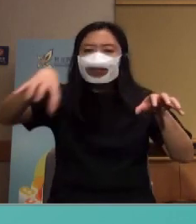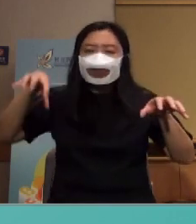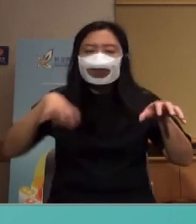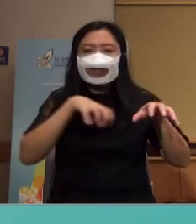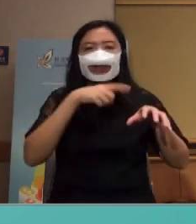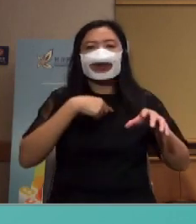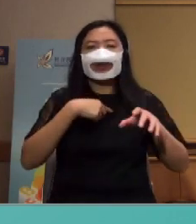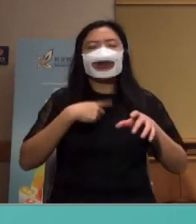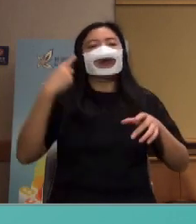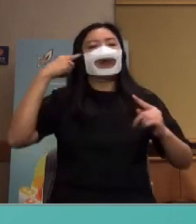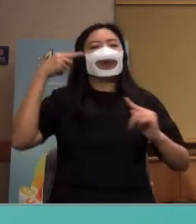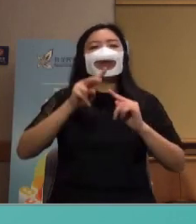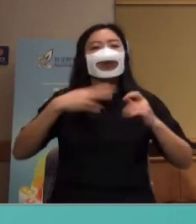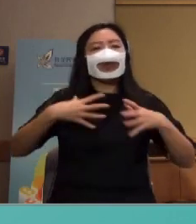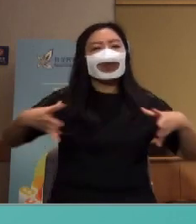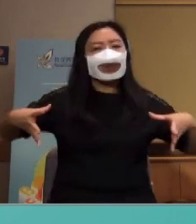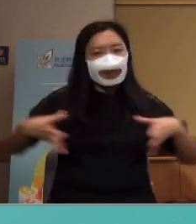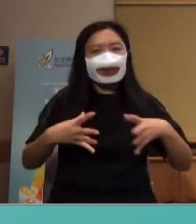make a Metaverse more inclusive?